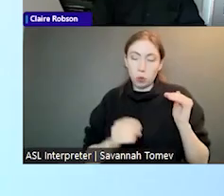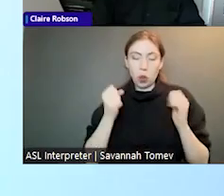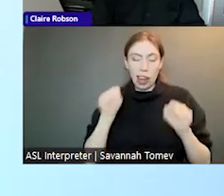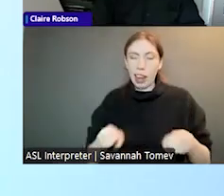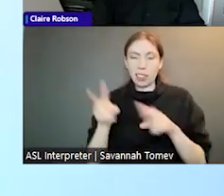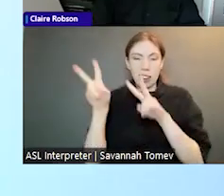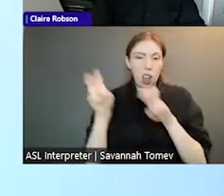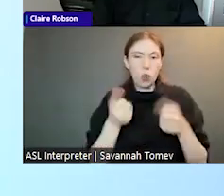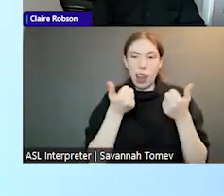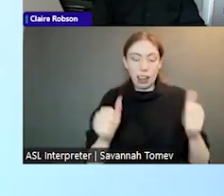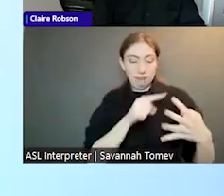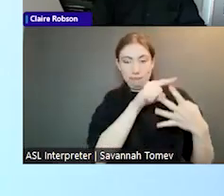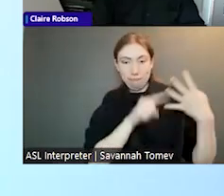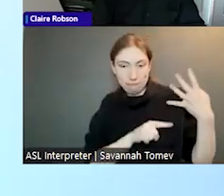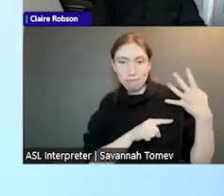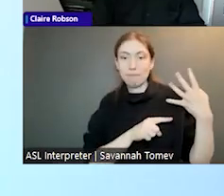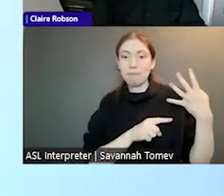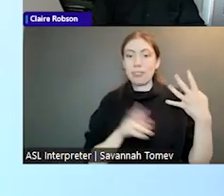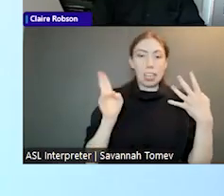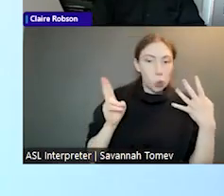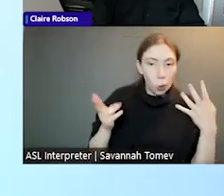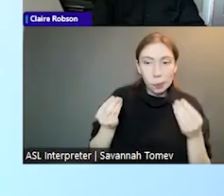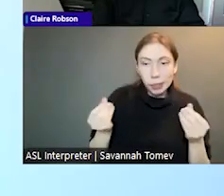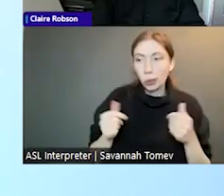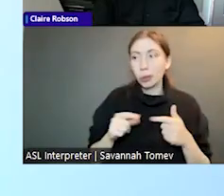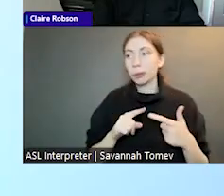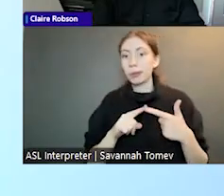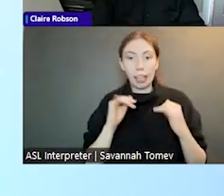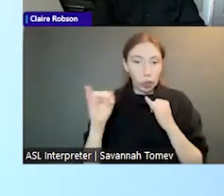the historical material.